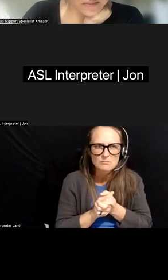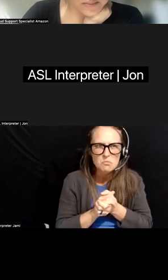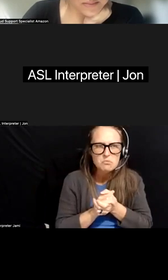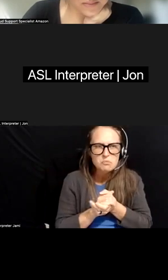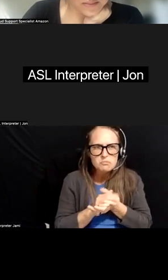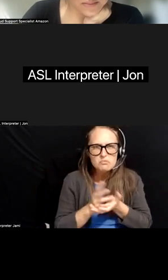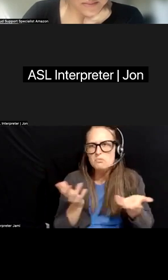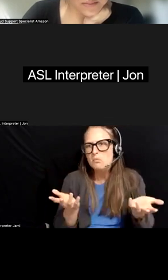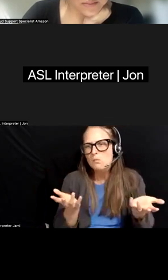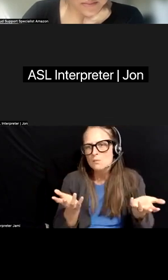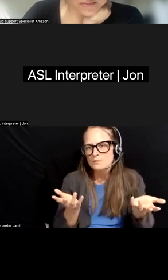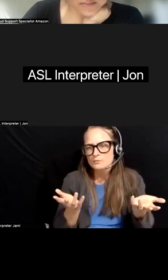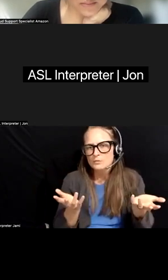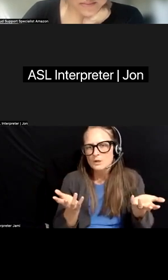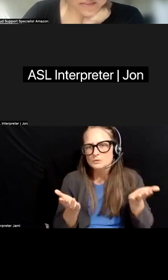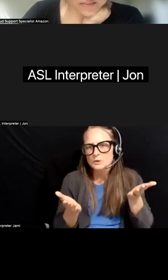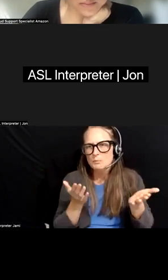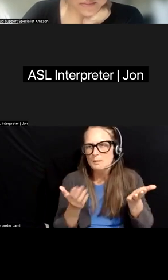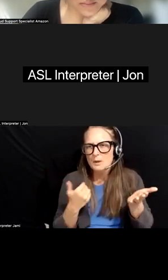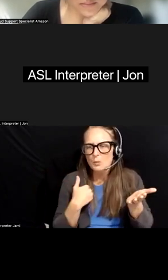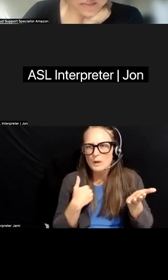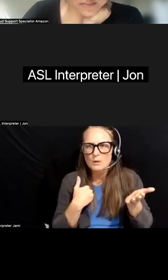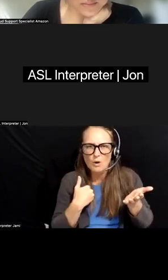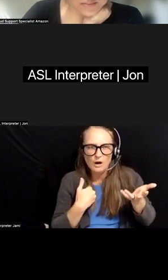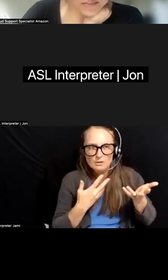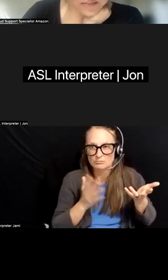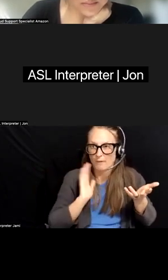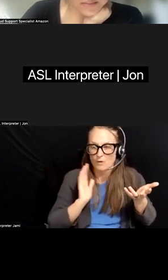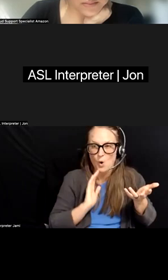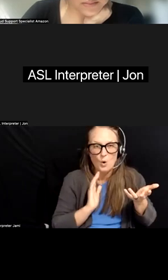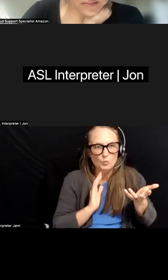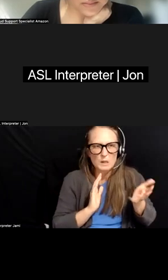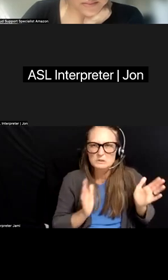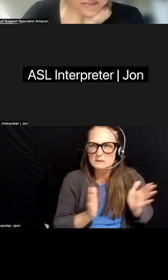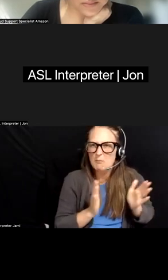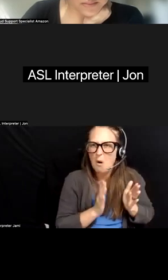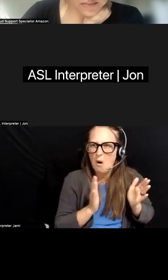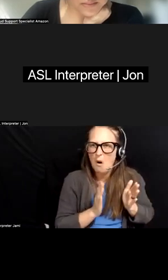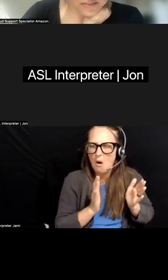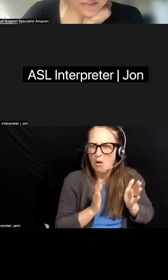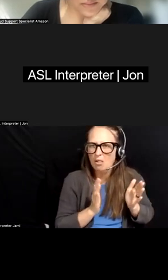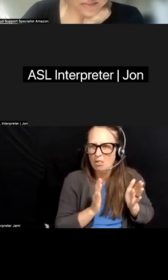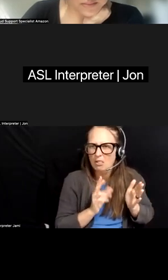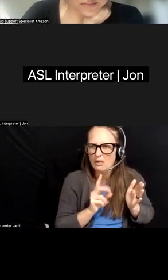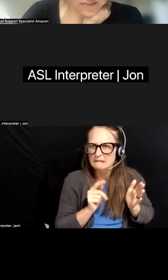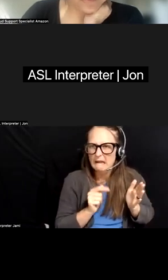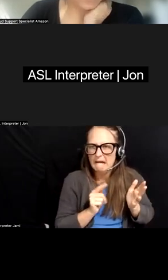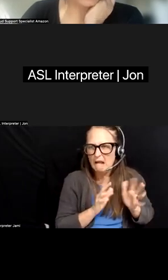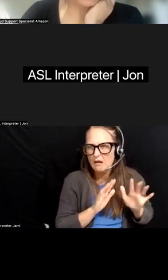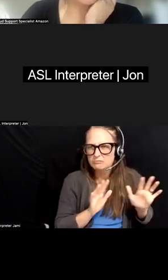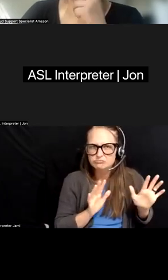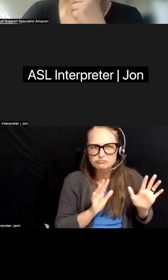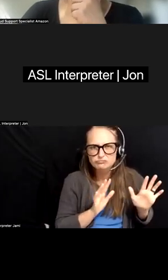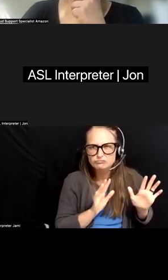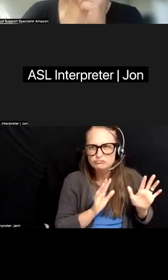handling some smaller amounts of it. Now the information can come in huge